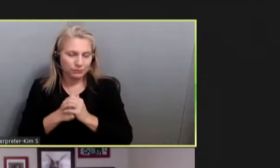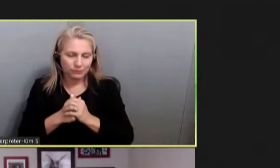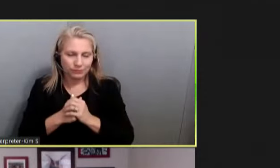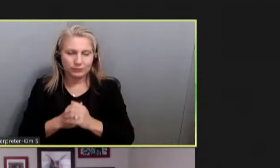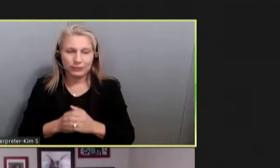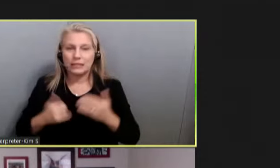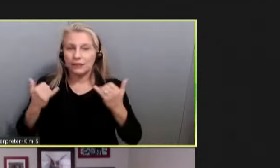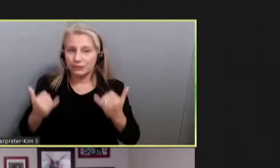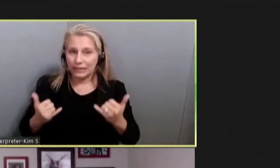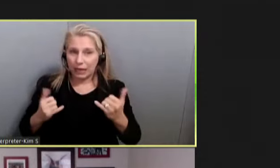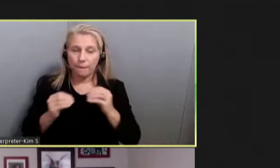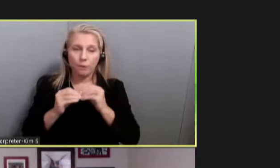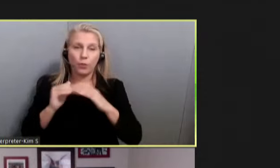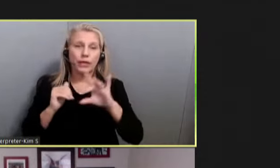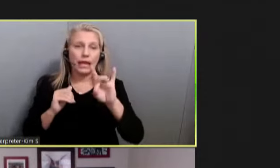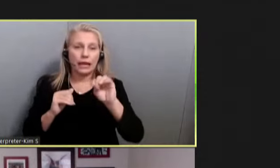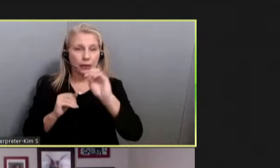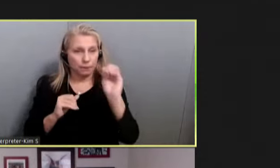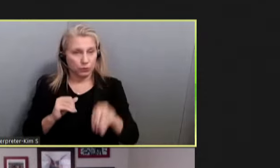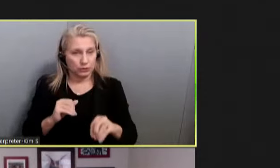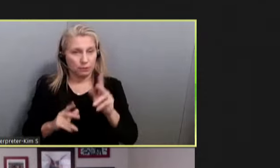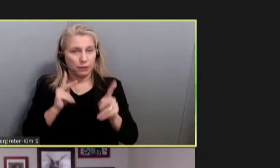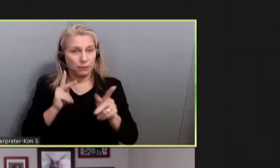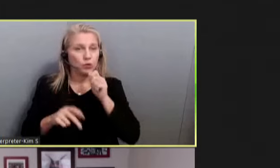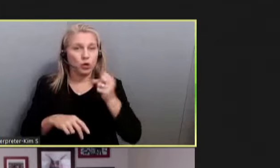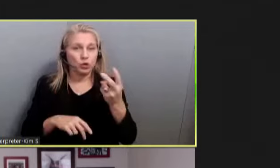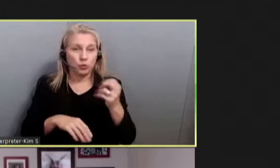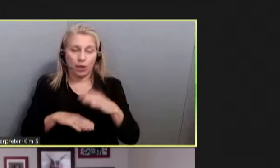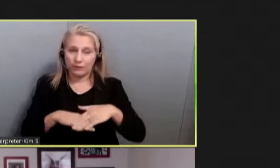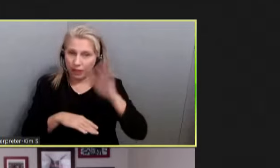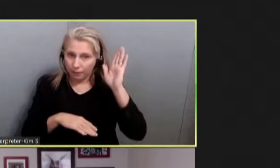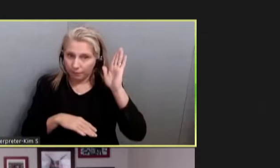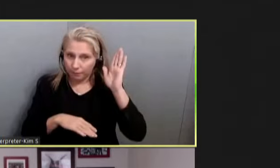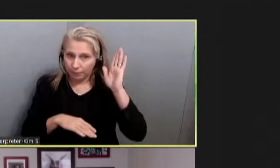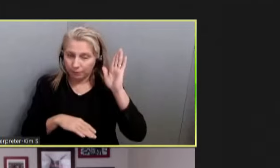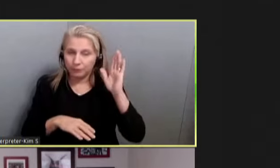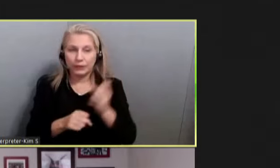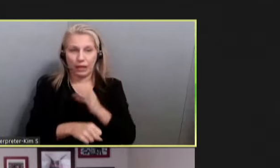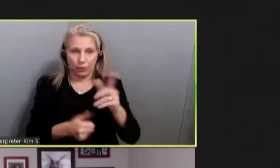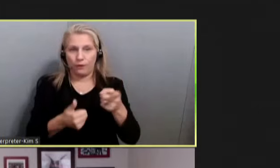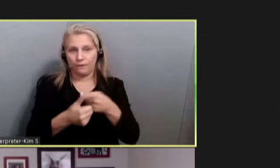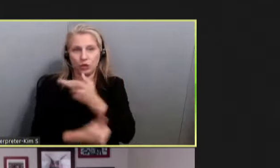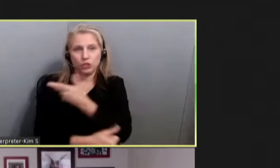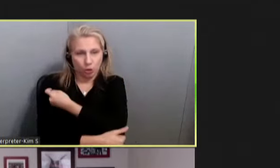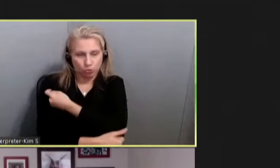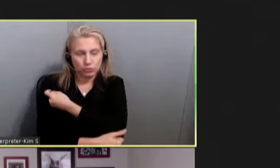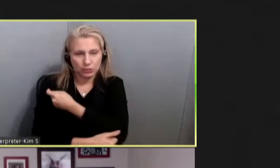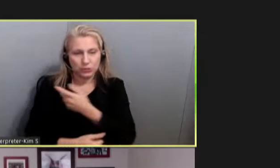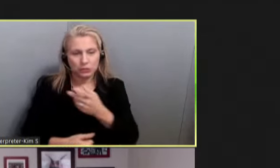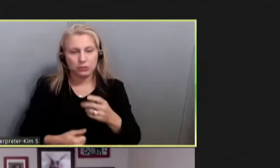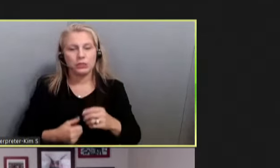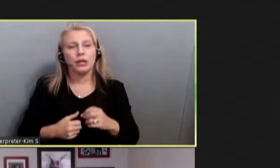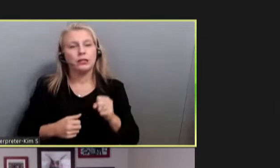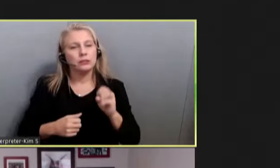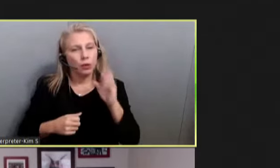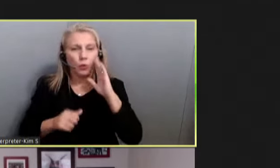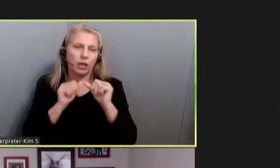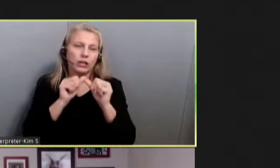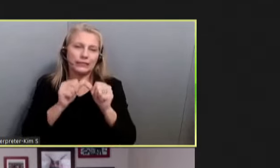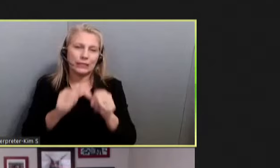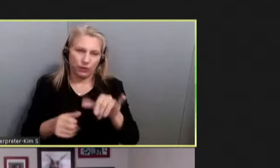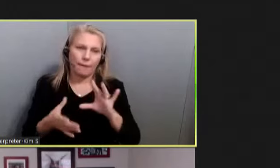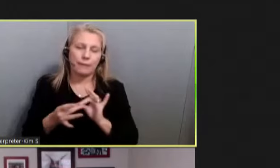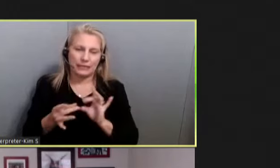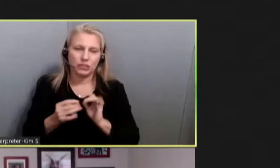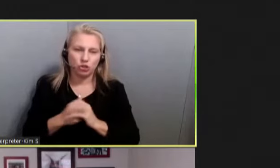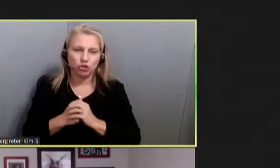of now, more than 80% of those who are 12 and up have gotten at least their first dose of vaccine. And so we're going to continue this message